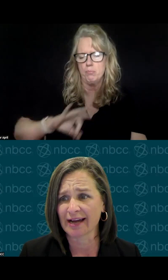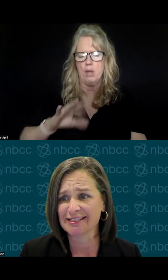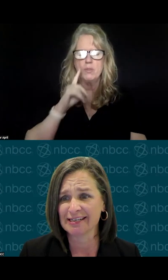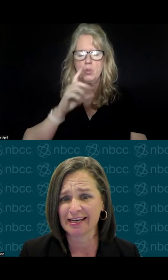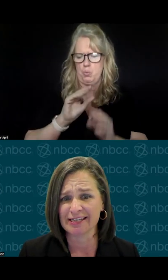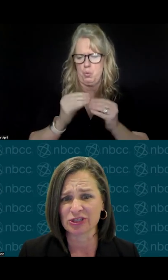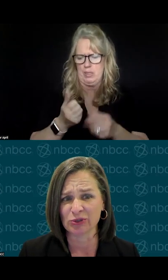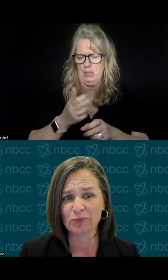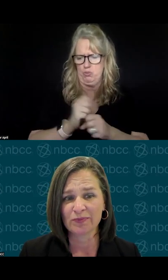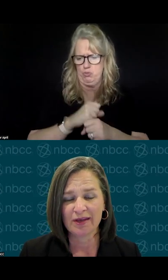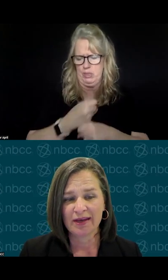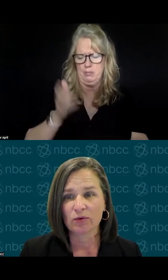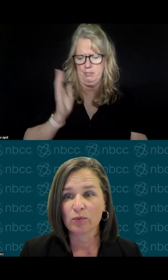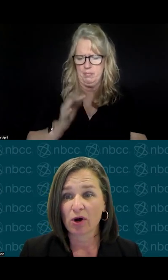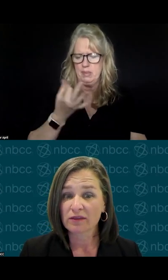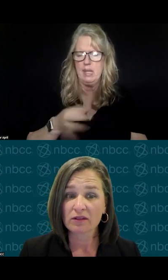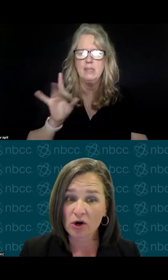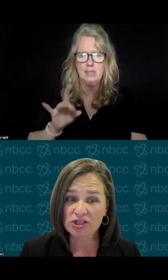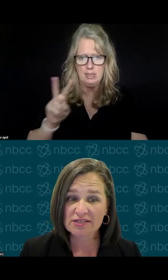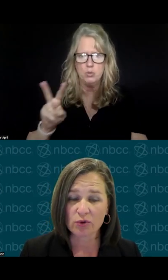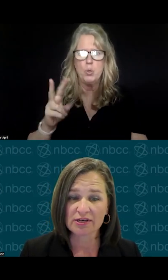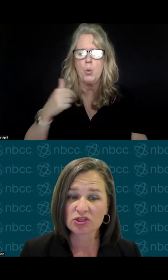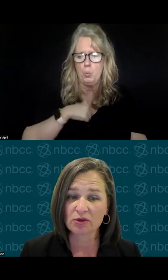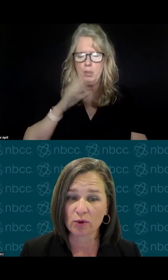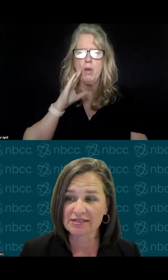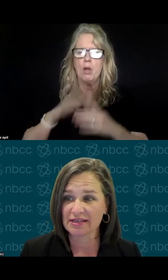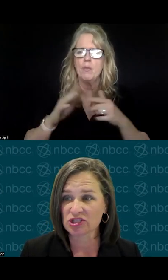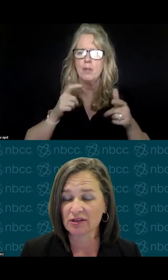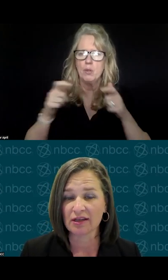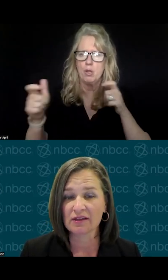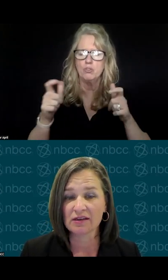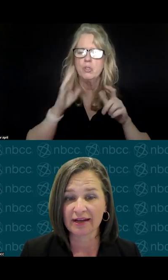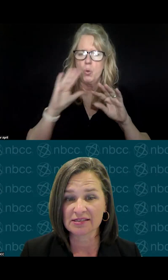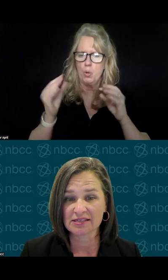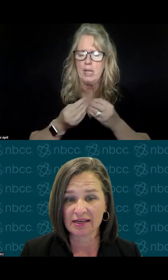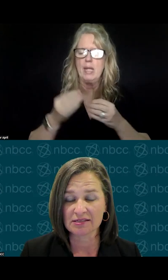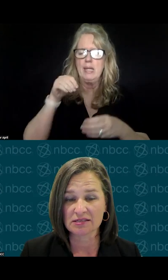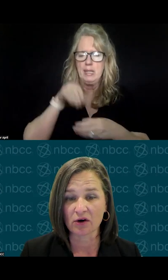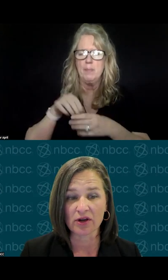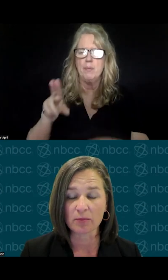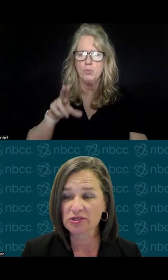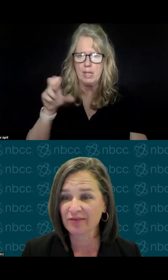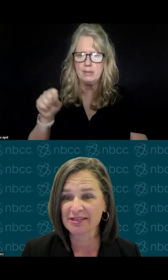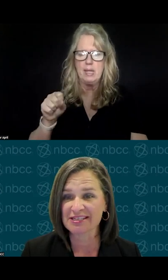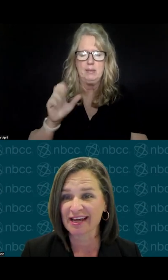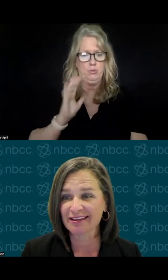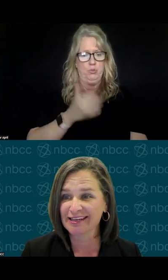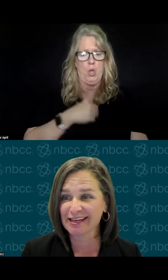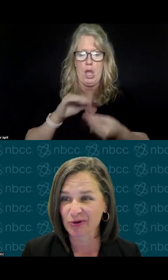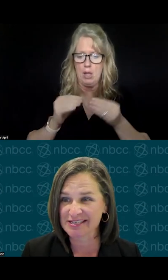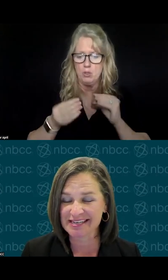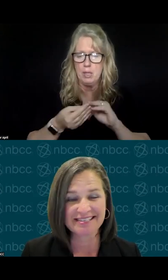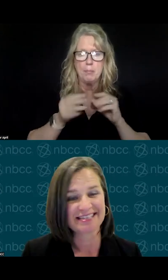in 1982. And we are the largest credentialing organization in the United States, and our numbers have been